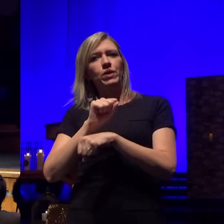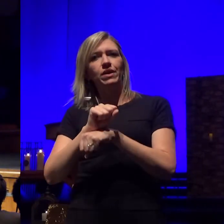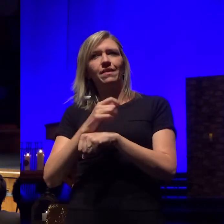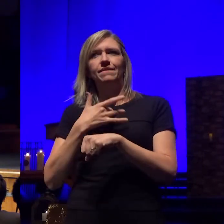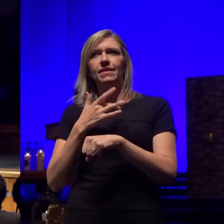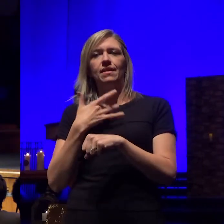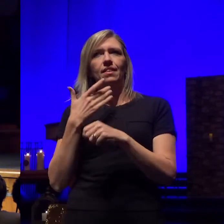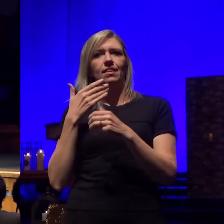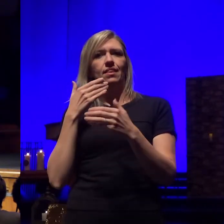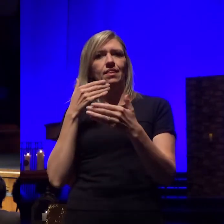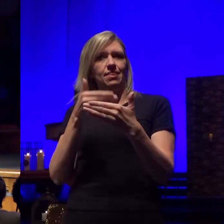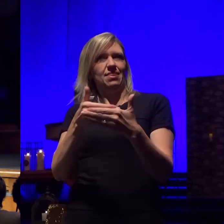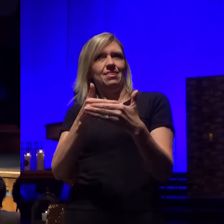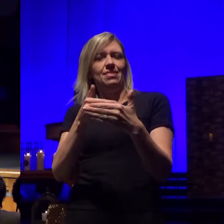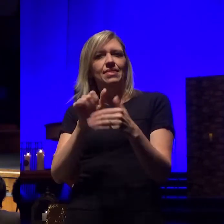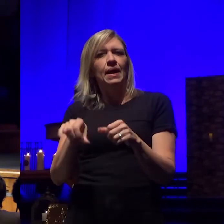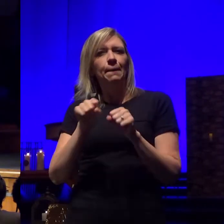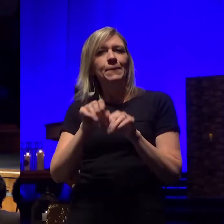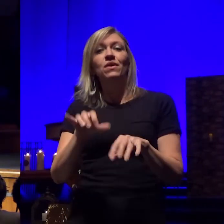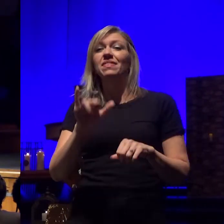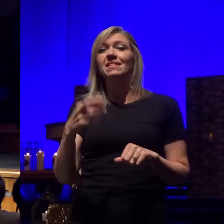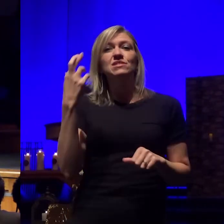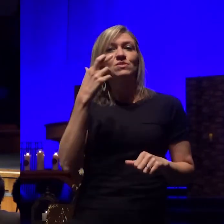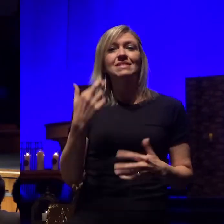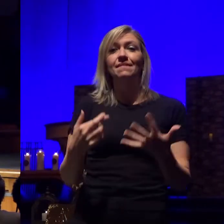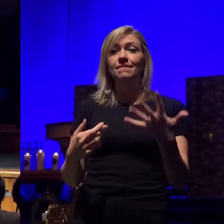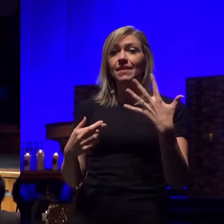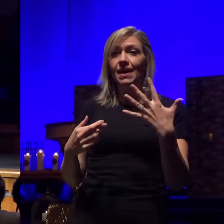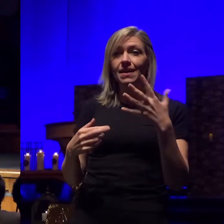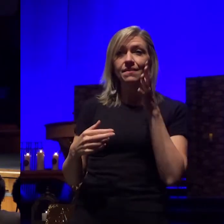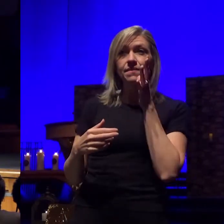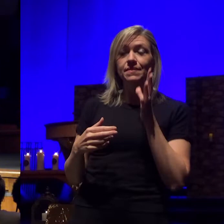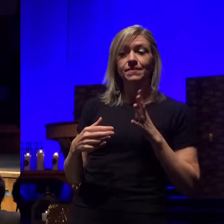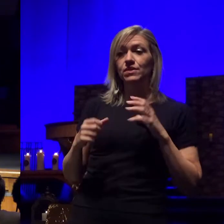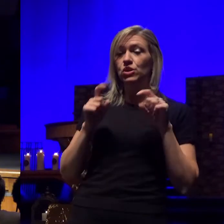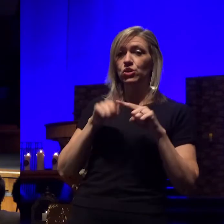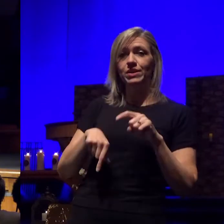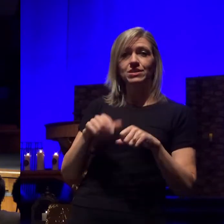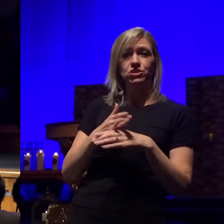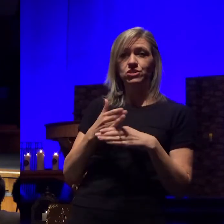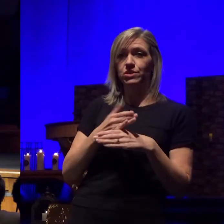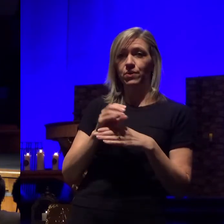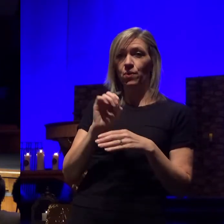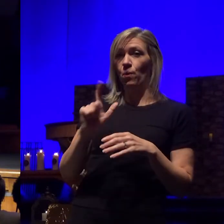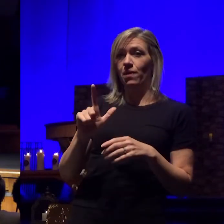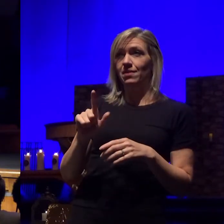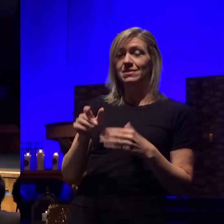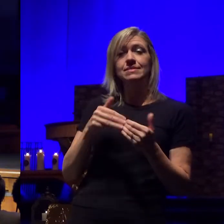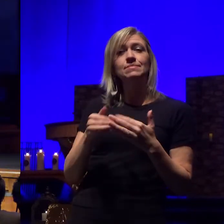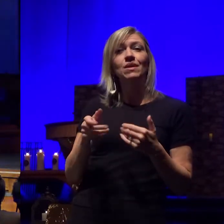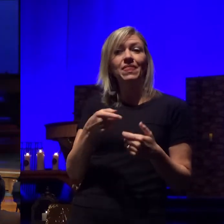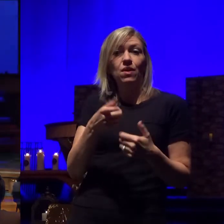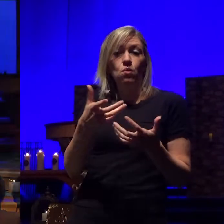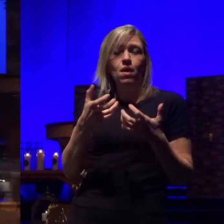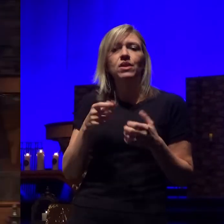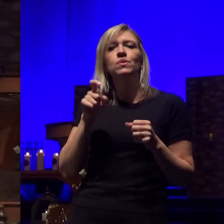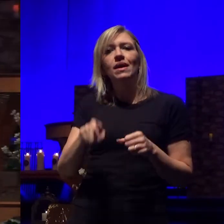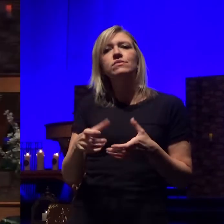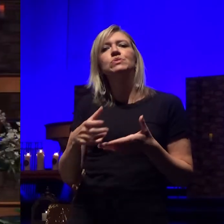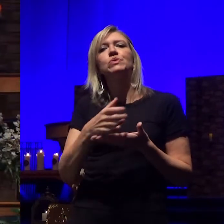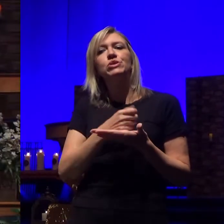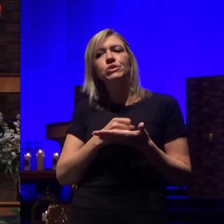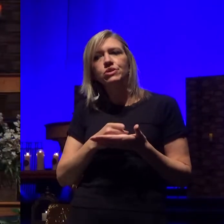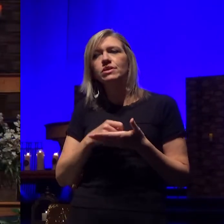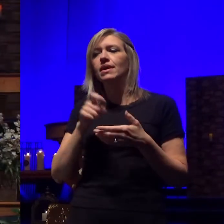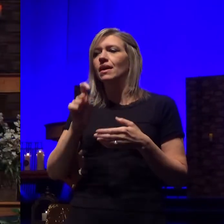that miracle. And that's why the five maidens couldn't give it to the other ones, even if they wanted to. It's something that you have to